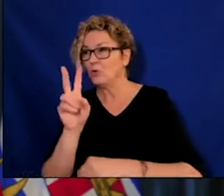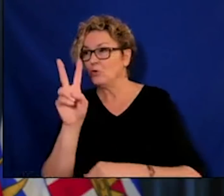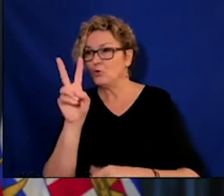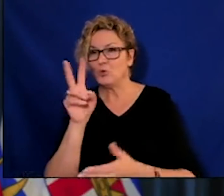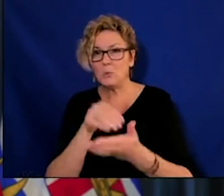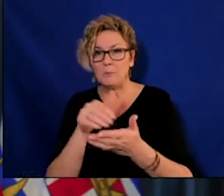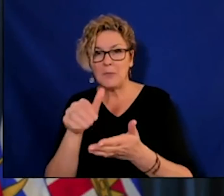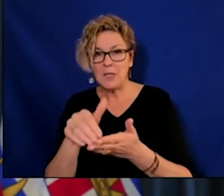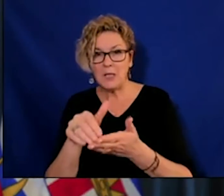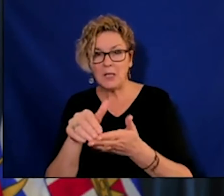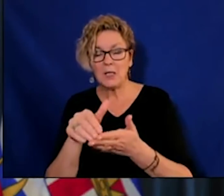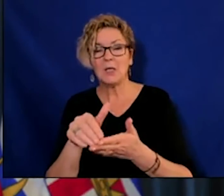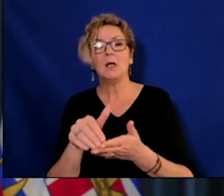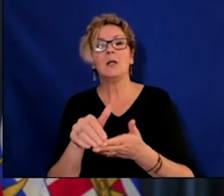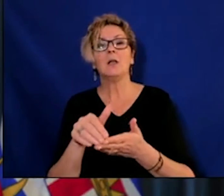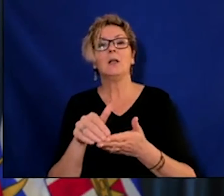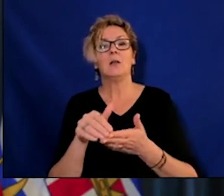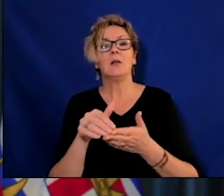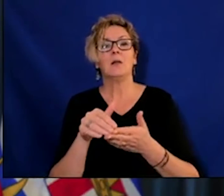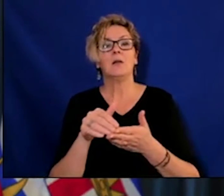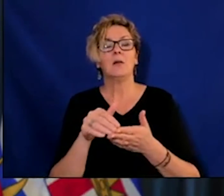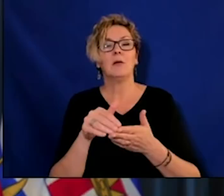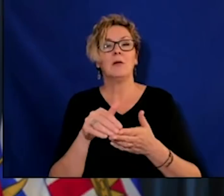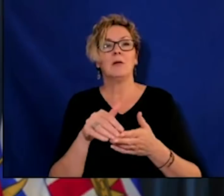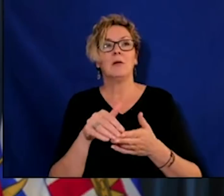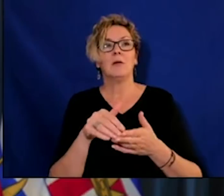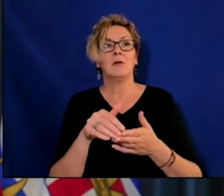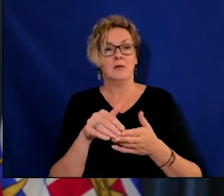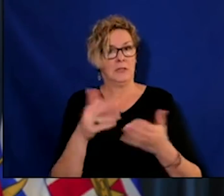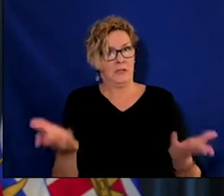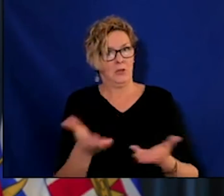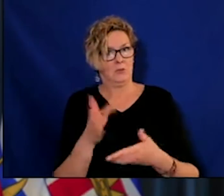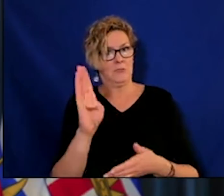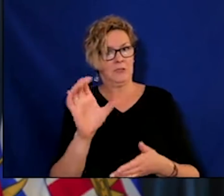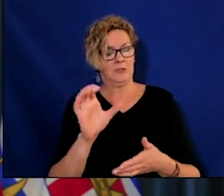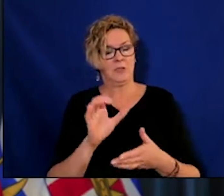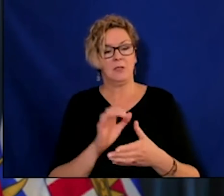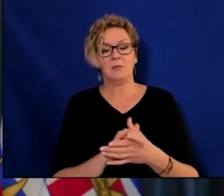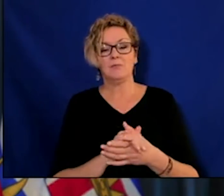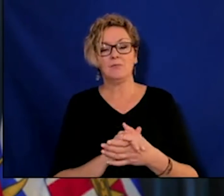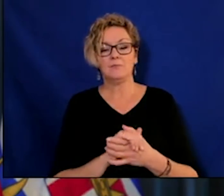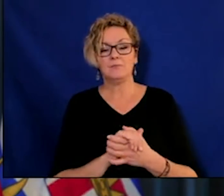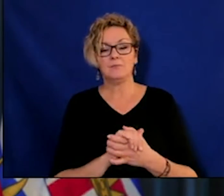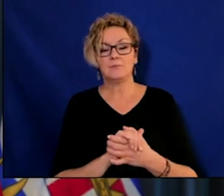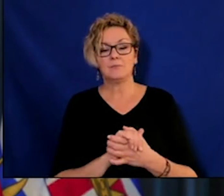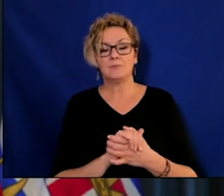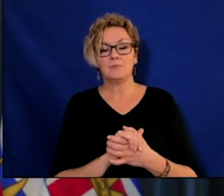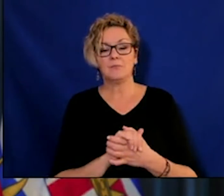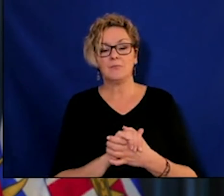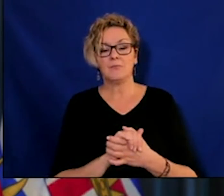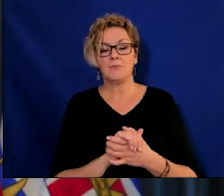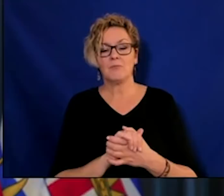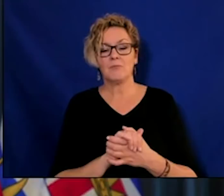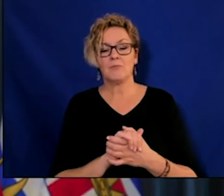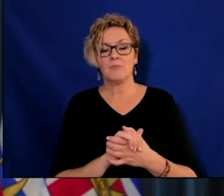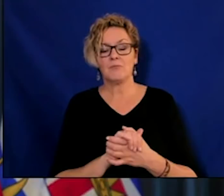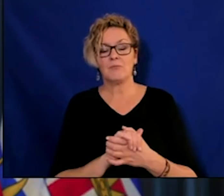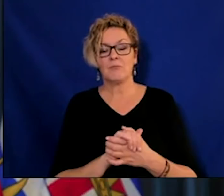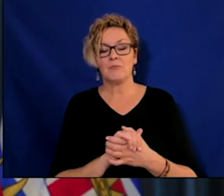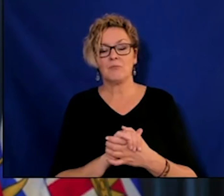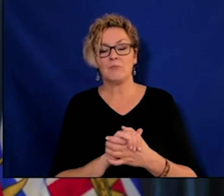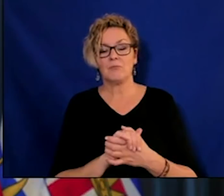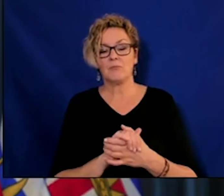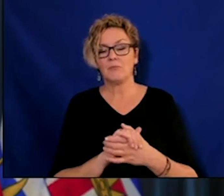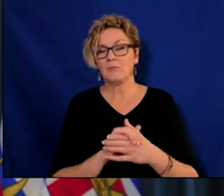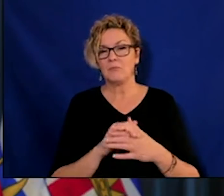CDC to regional health authorities. And just to put it in comparative sense, as of November 23rd, we know that at least